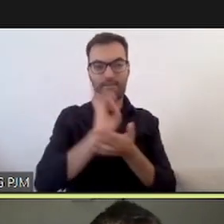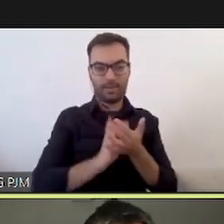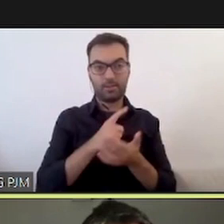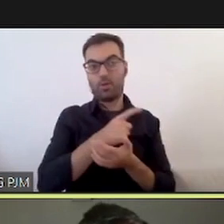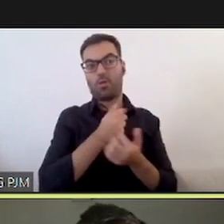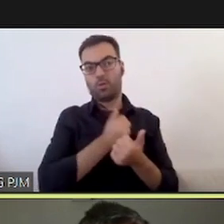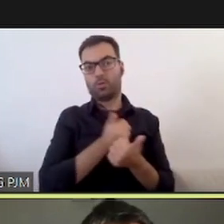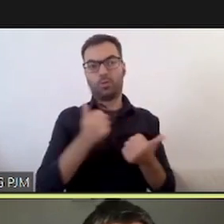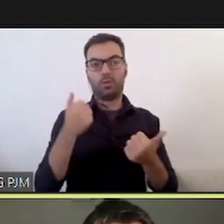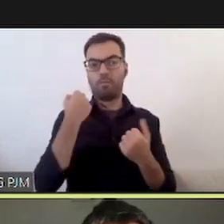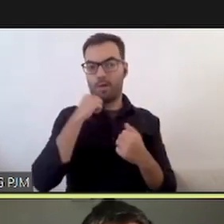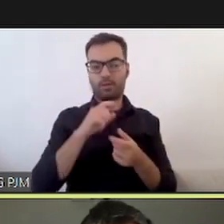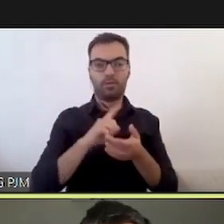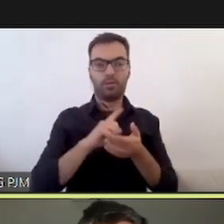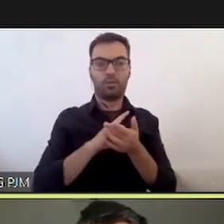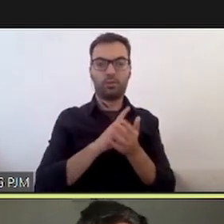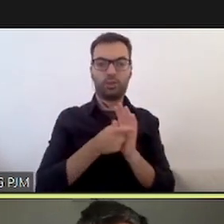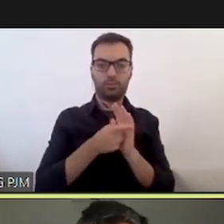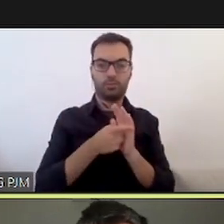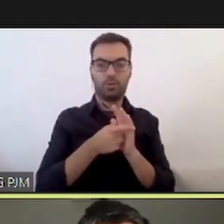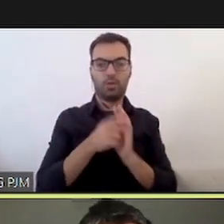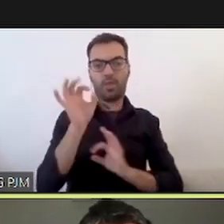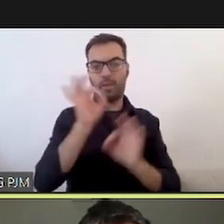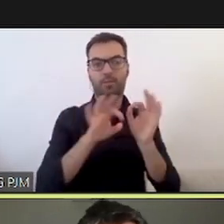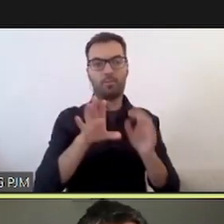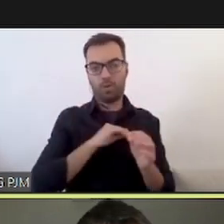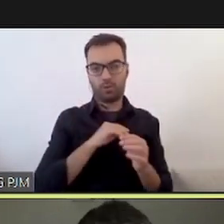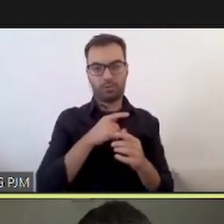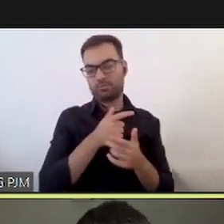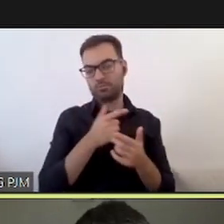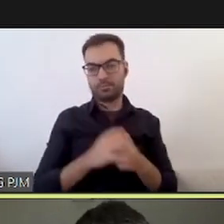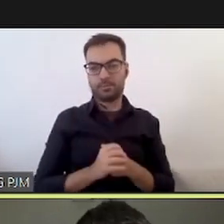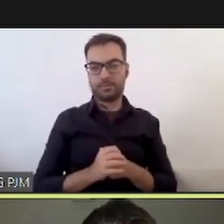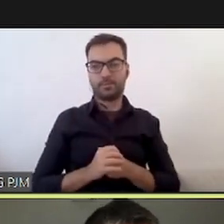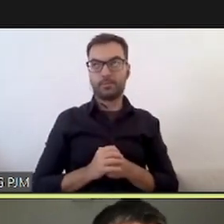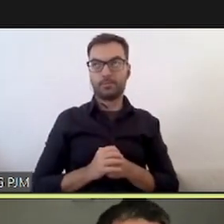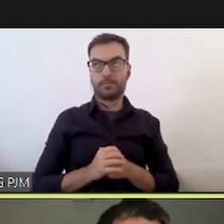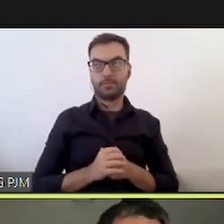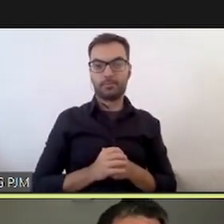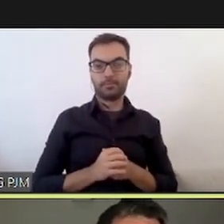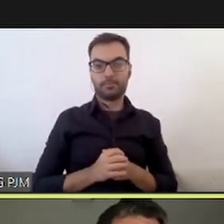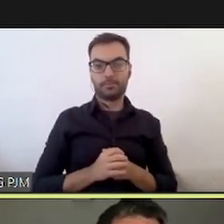that you can very quickly fix for your web page.